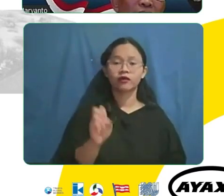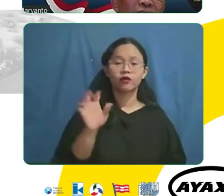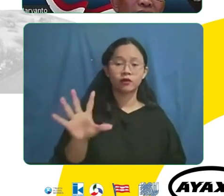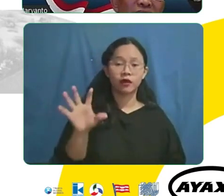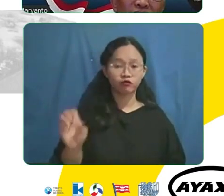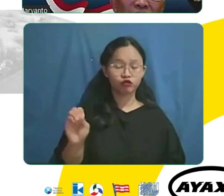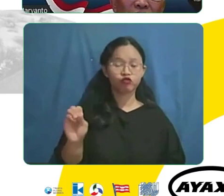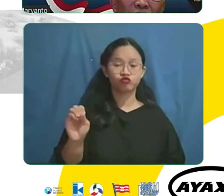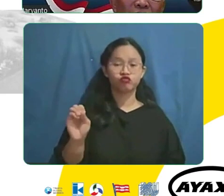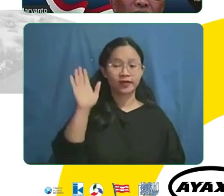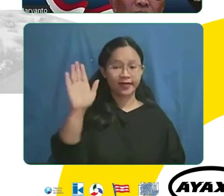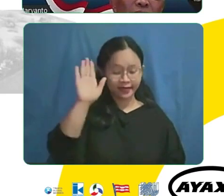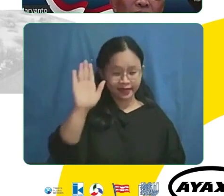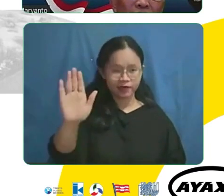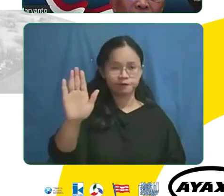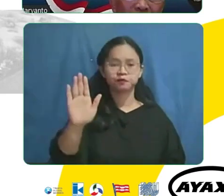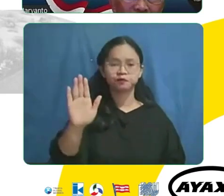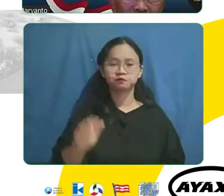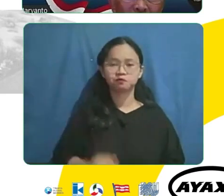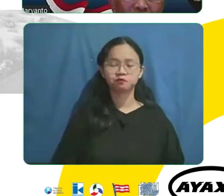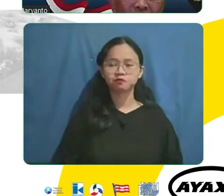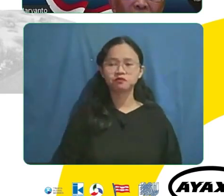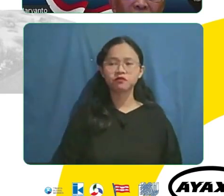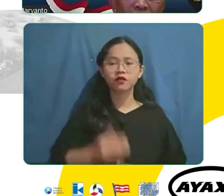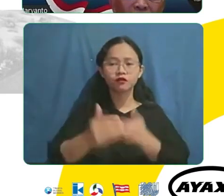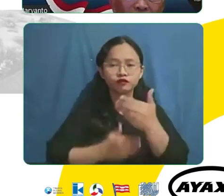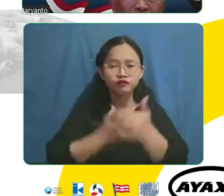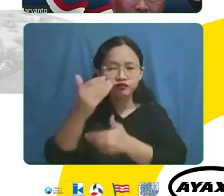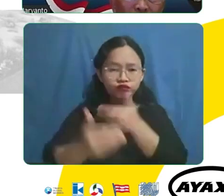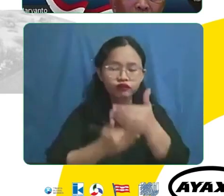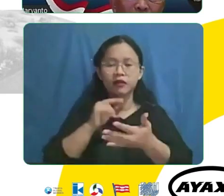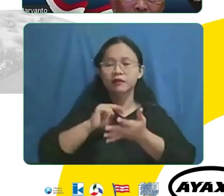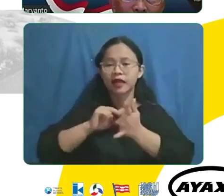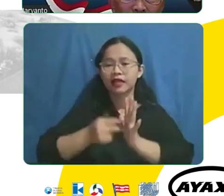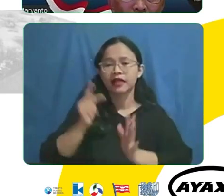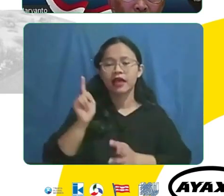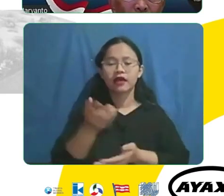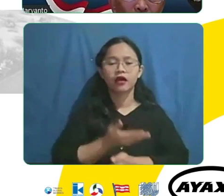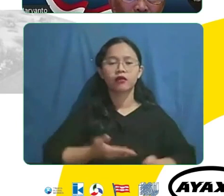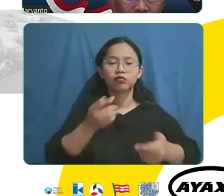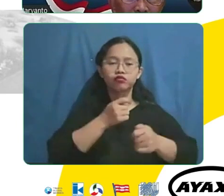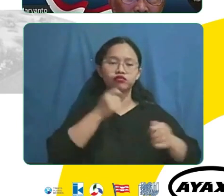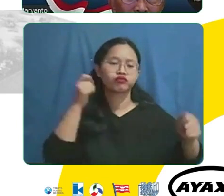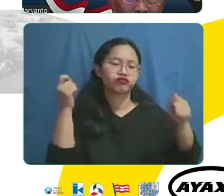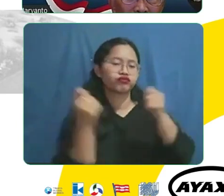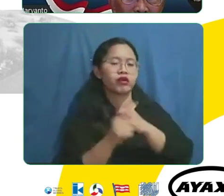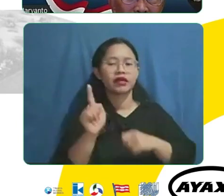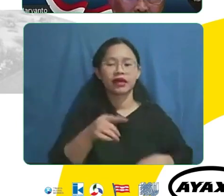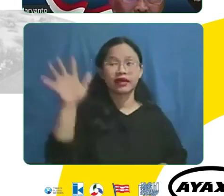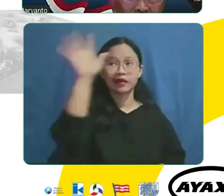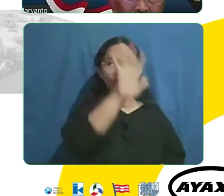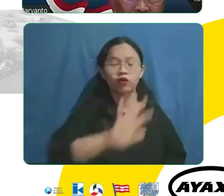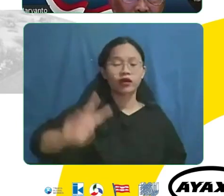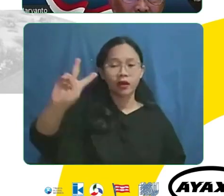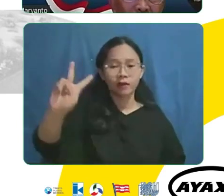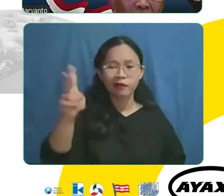degradation of environment. Degradation environment will be happen. So it